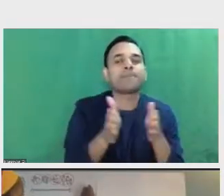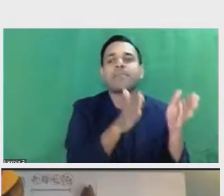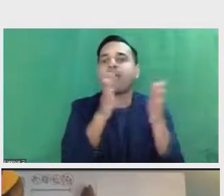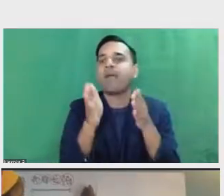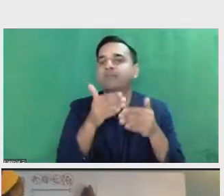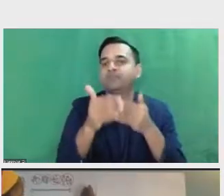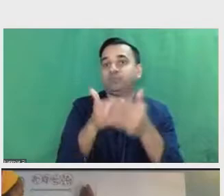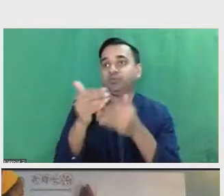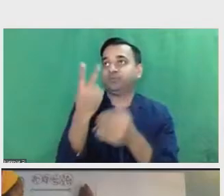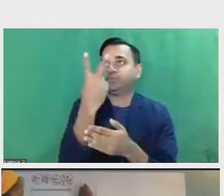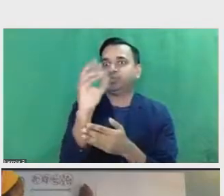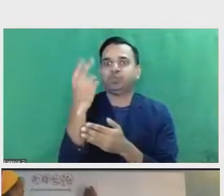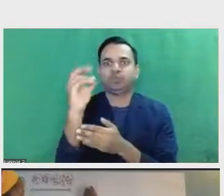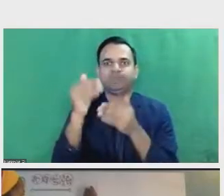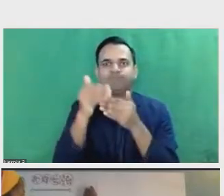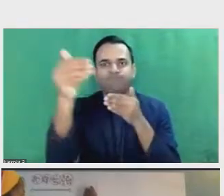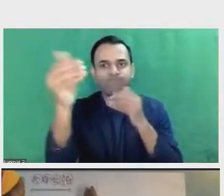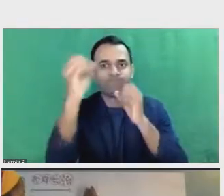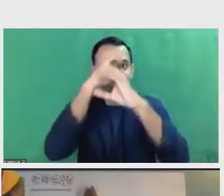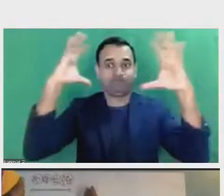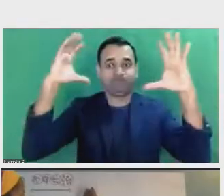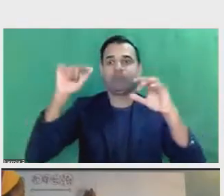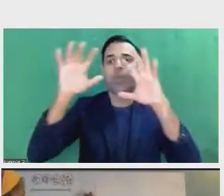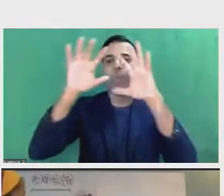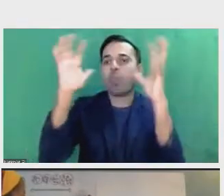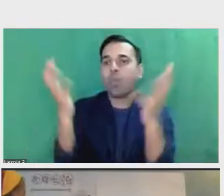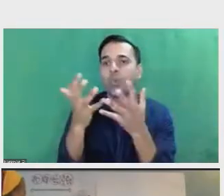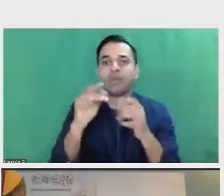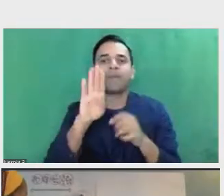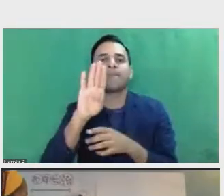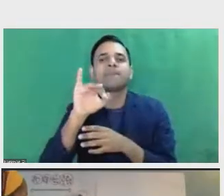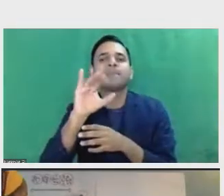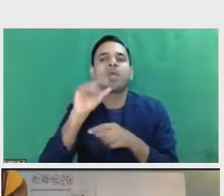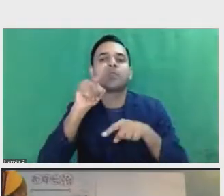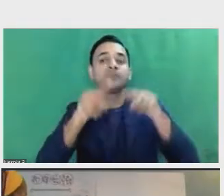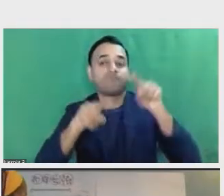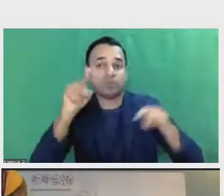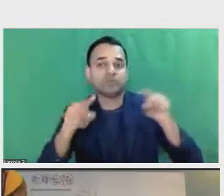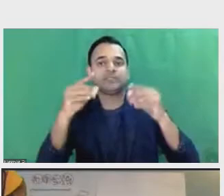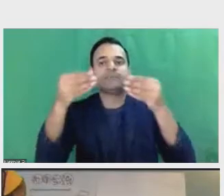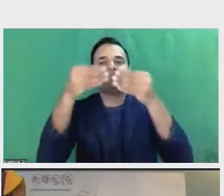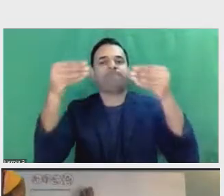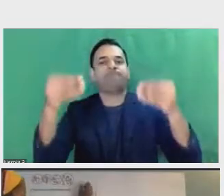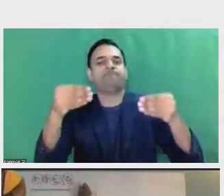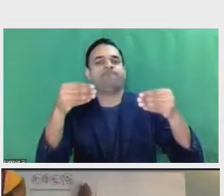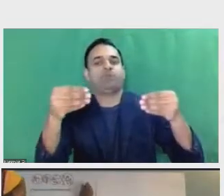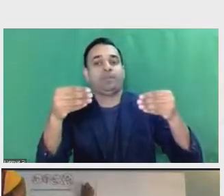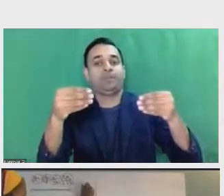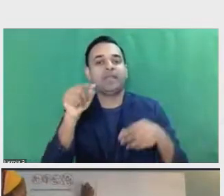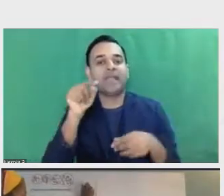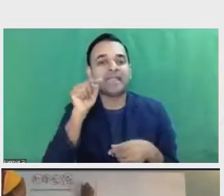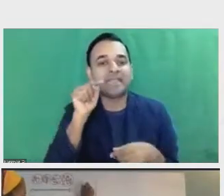framework. The first draft of the post-2020 GBF, published in July this year,